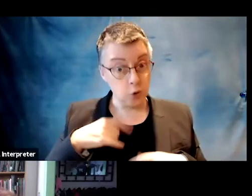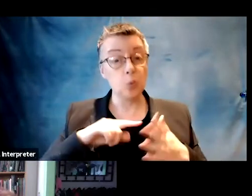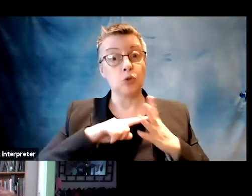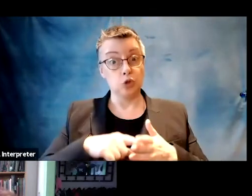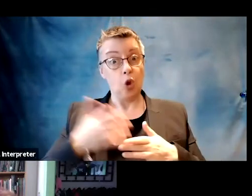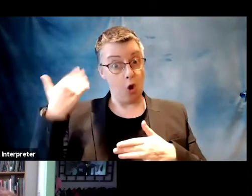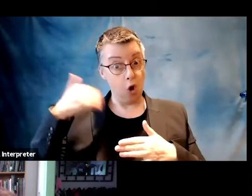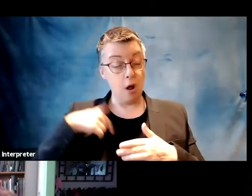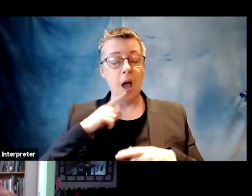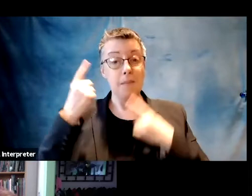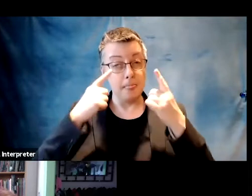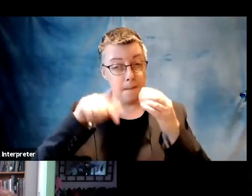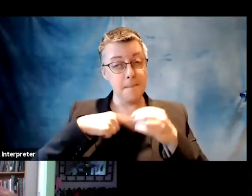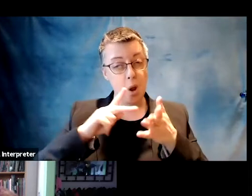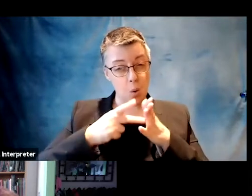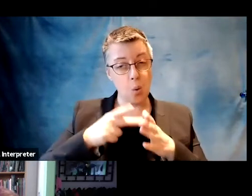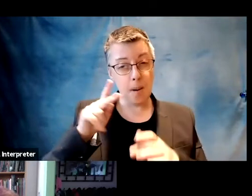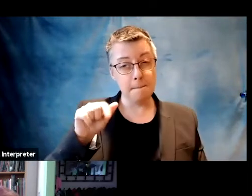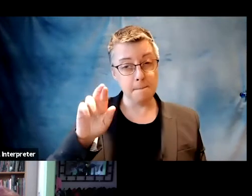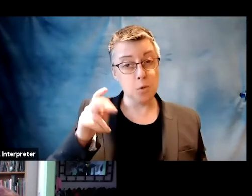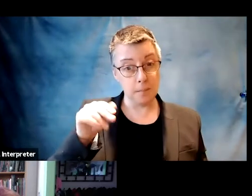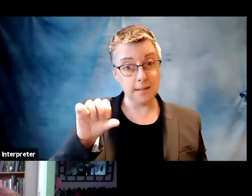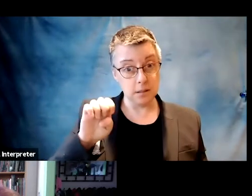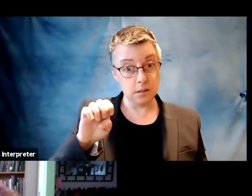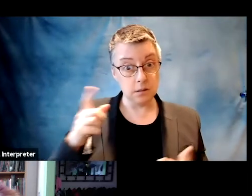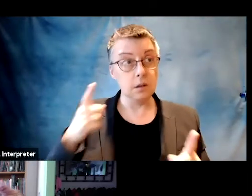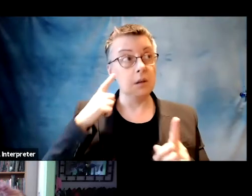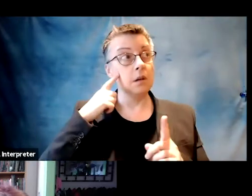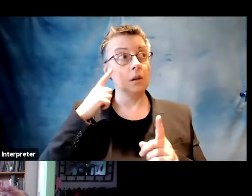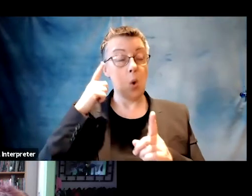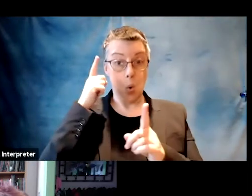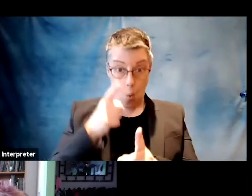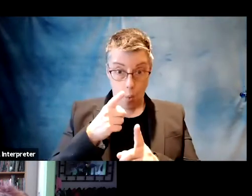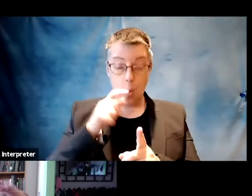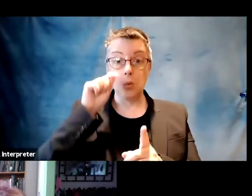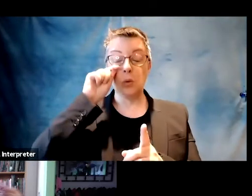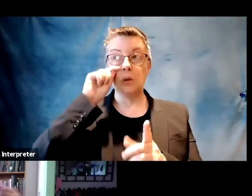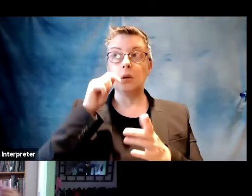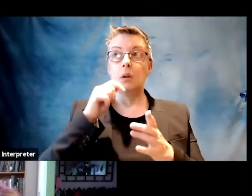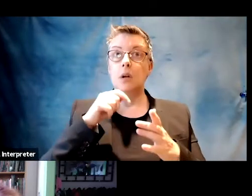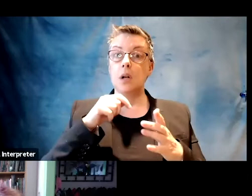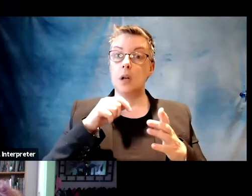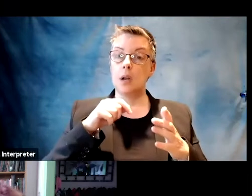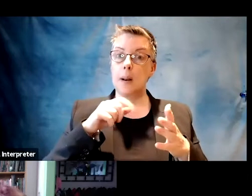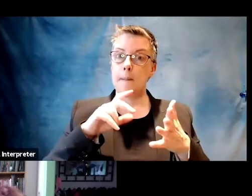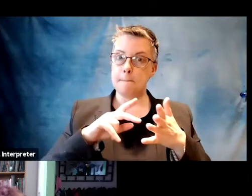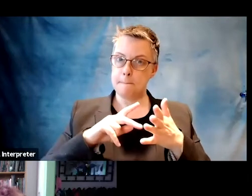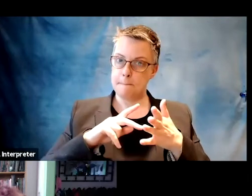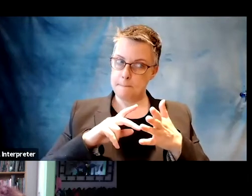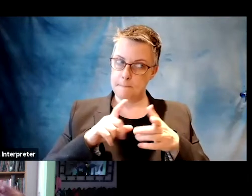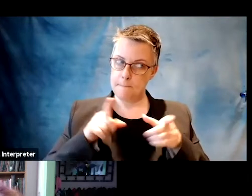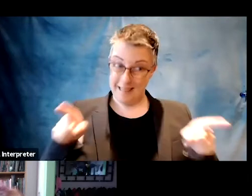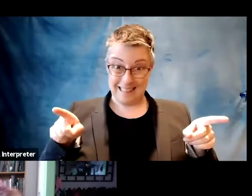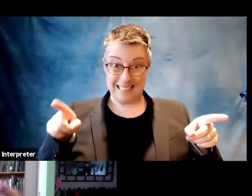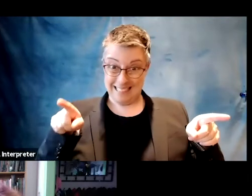the golem, like I said, is built for a purpose. Um, but it's not his or her own purpose.